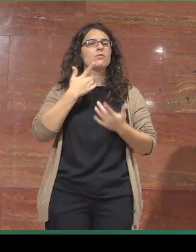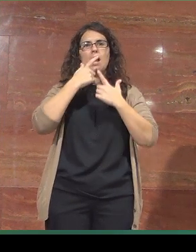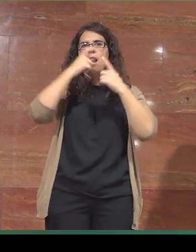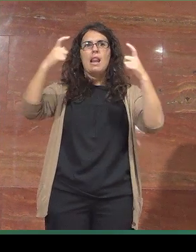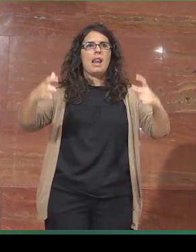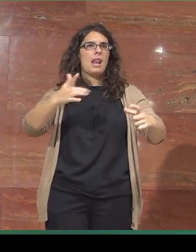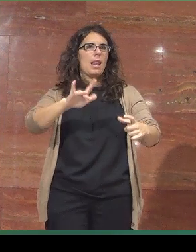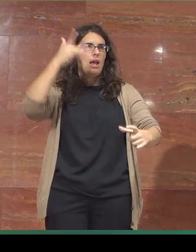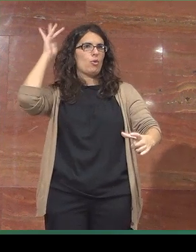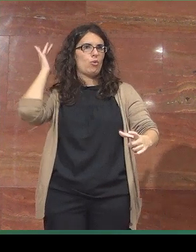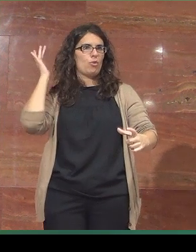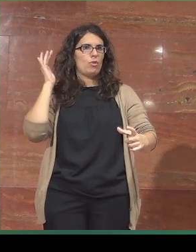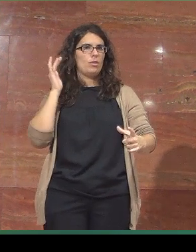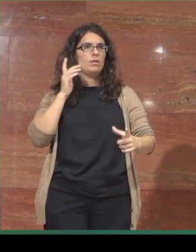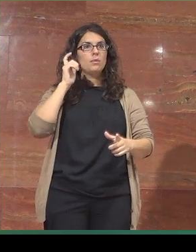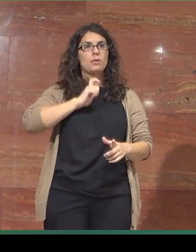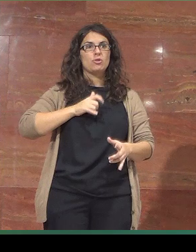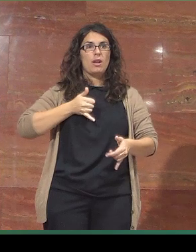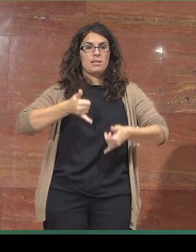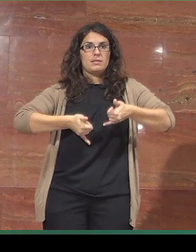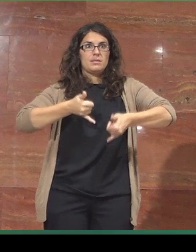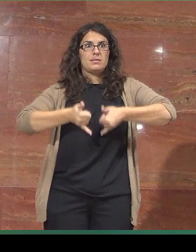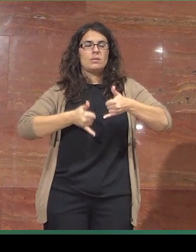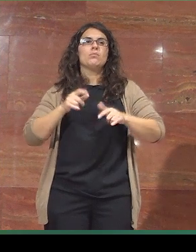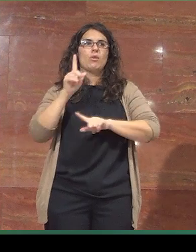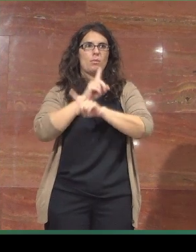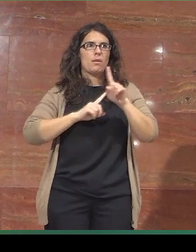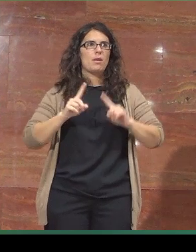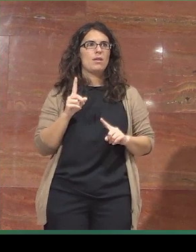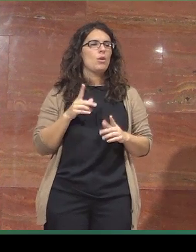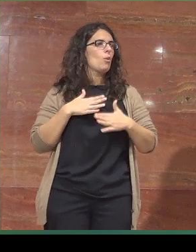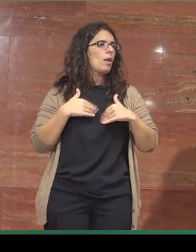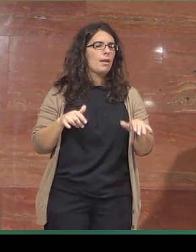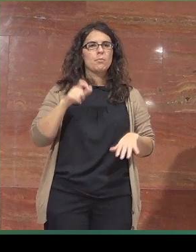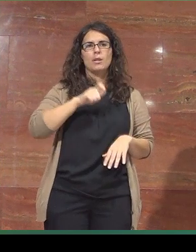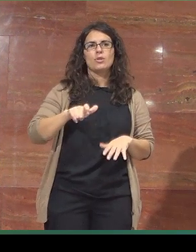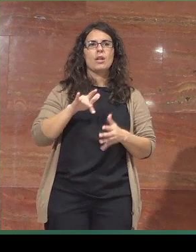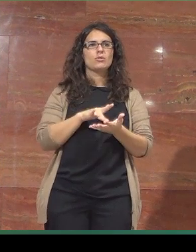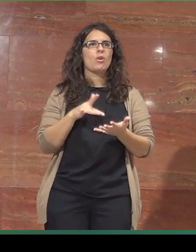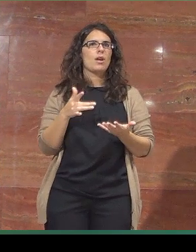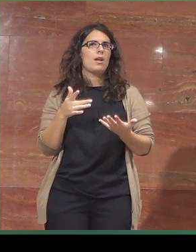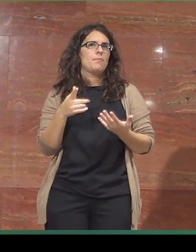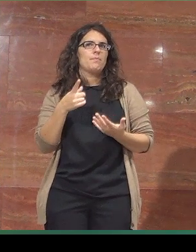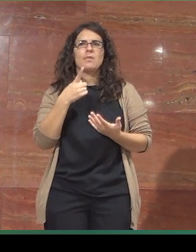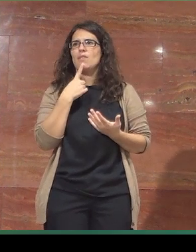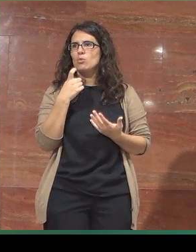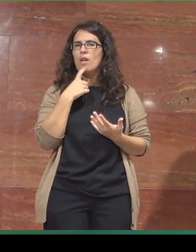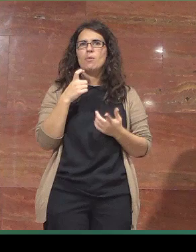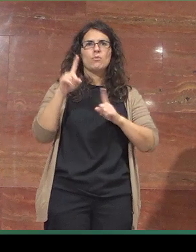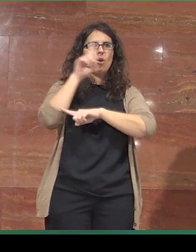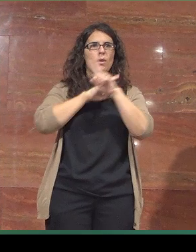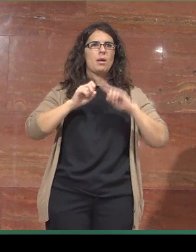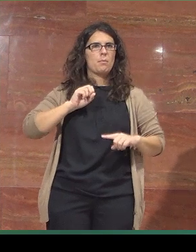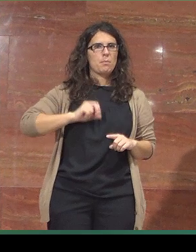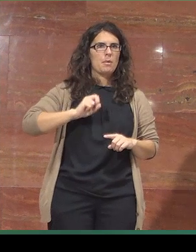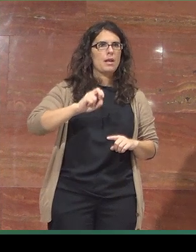with walking difficulty really struggles with that. And there's been some interesting research, not yet completed, that many